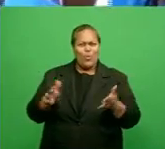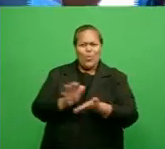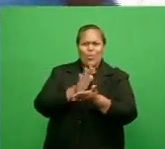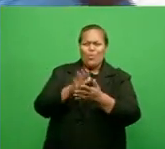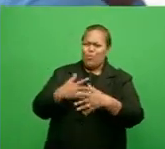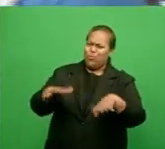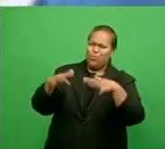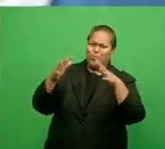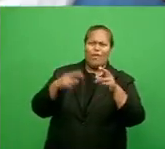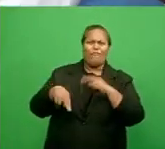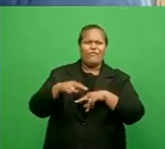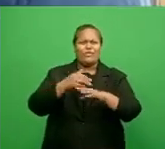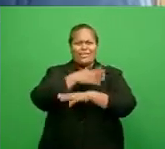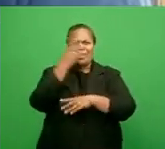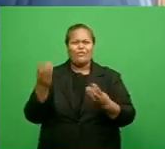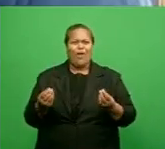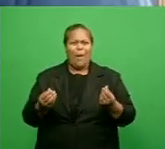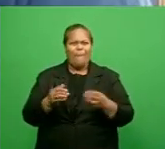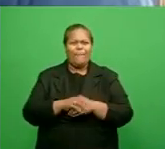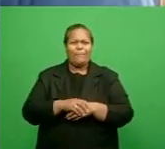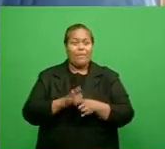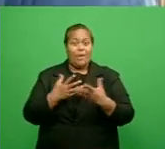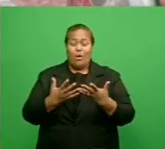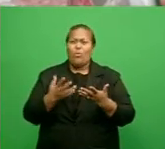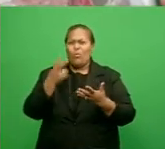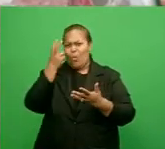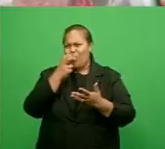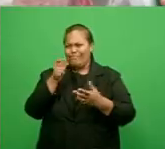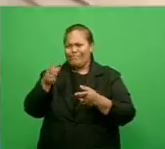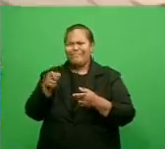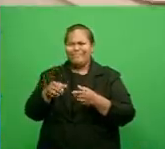shoppers, and Centurion looks forward to Fiji Day.